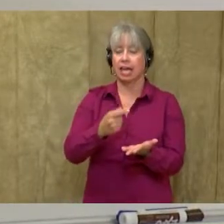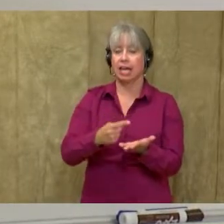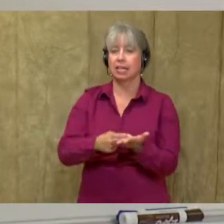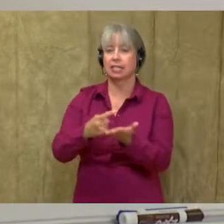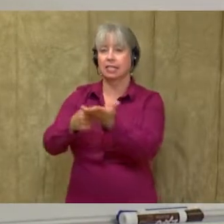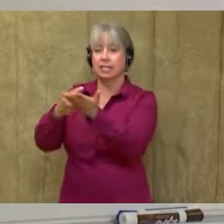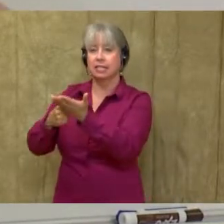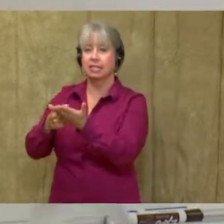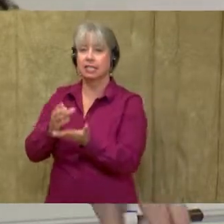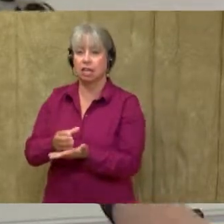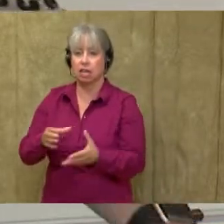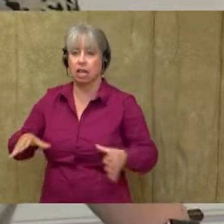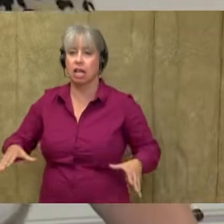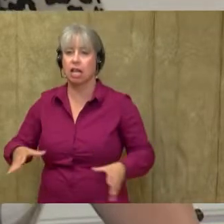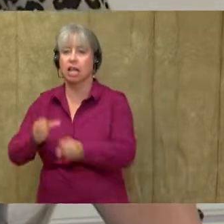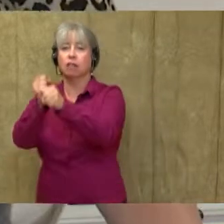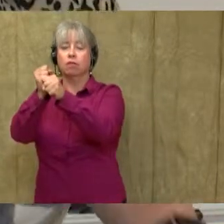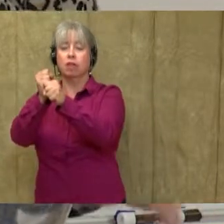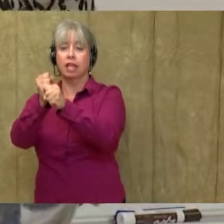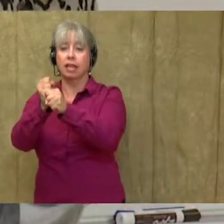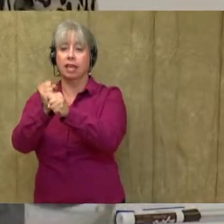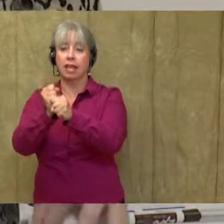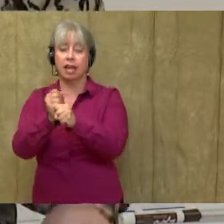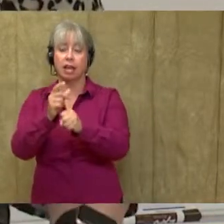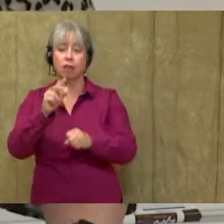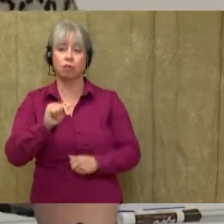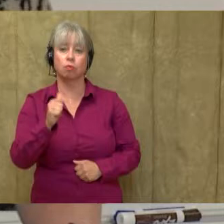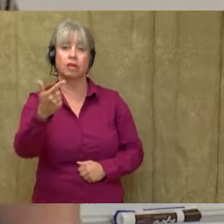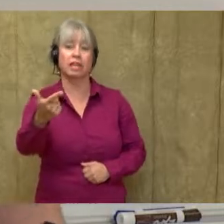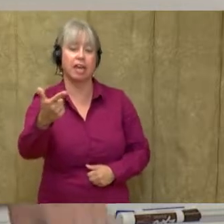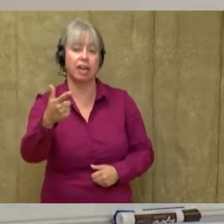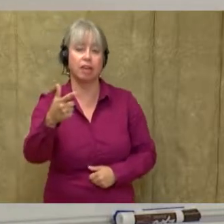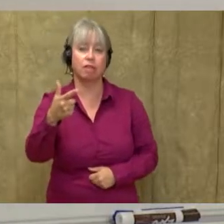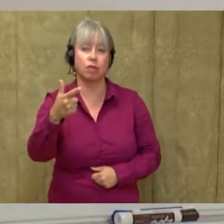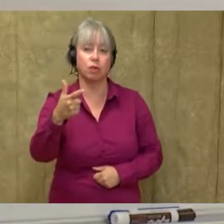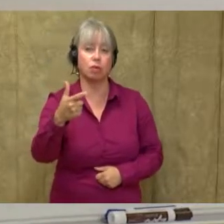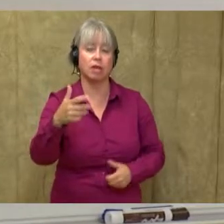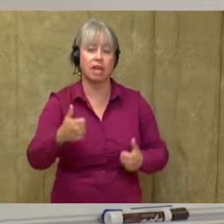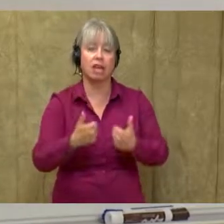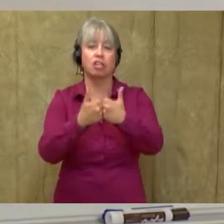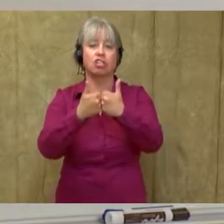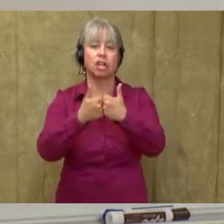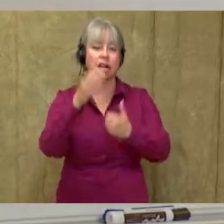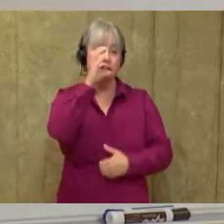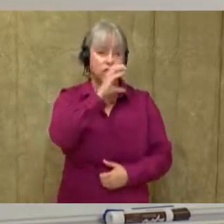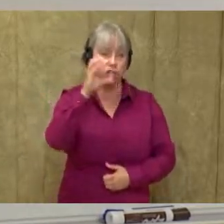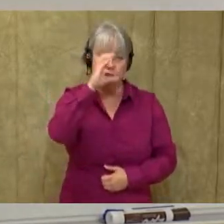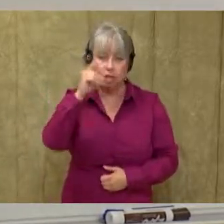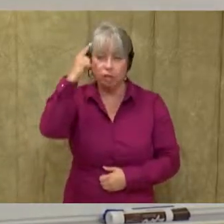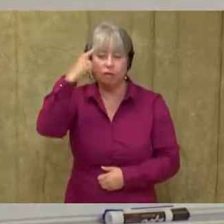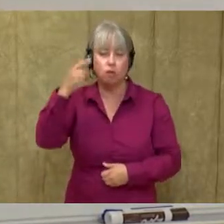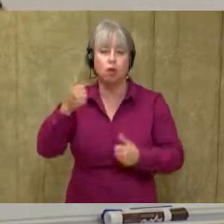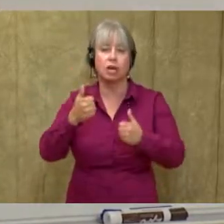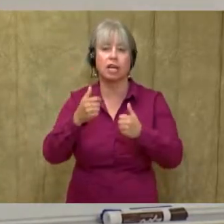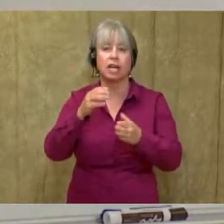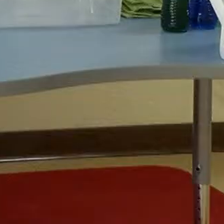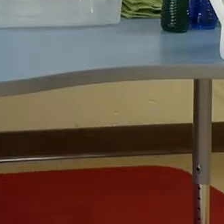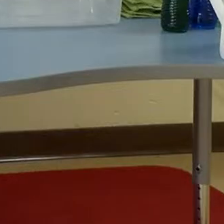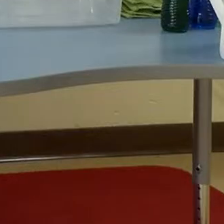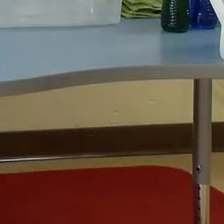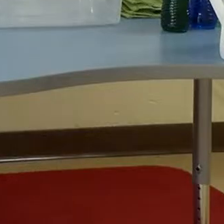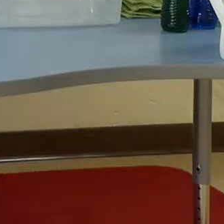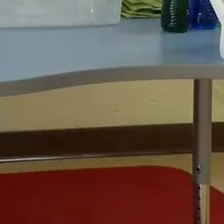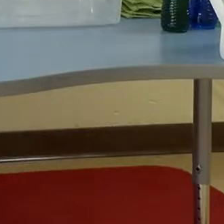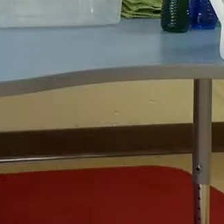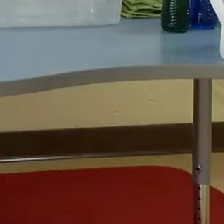cone. And we gave you a challenge to find a sphere around your house. So hopefully you did that. I brought a sphere